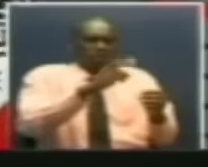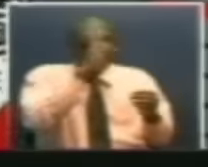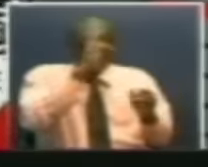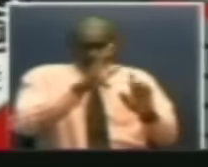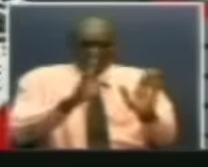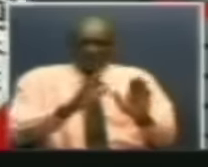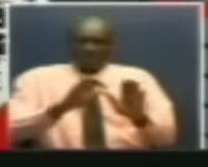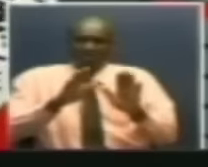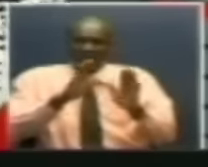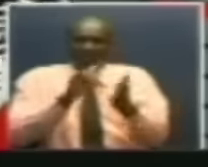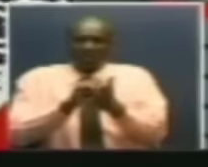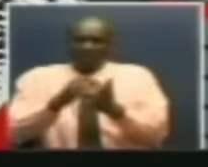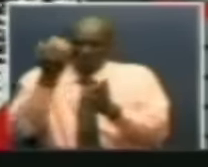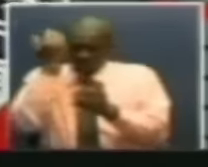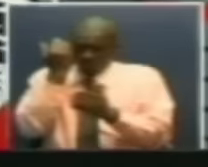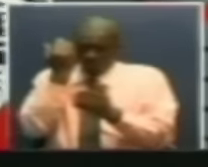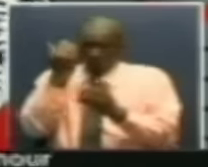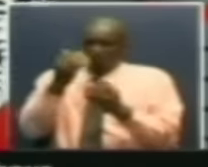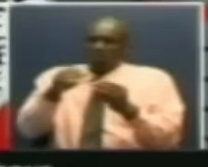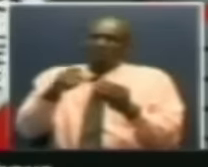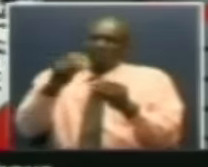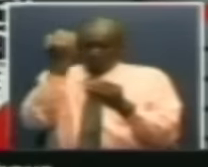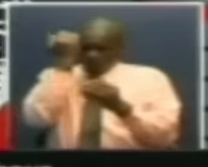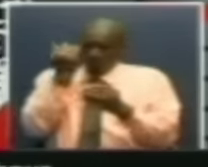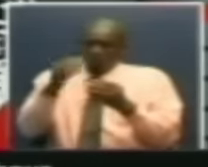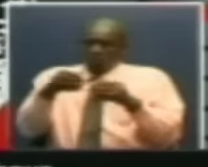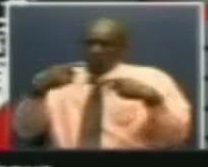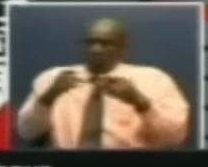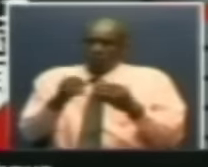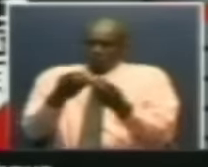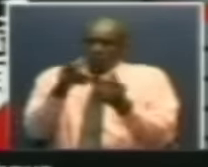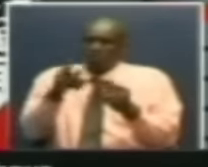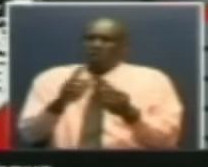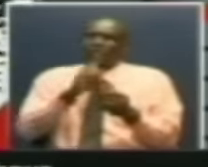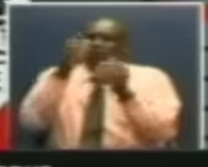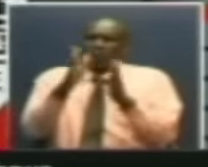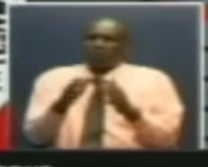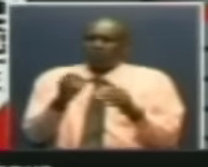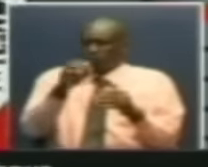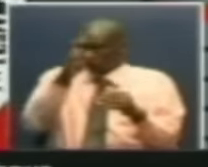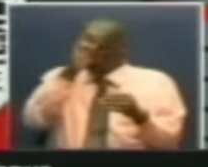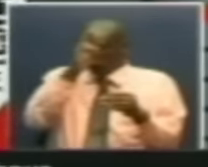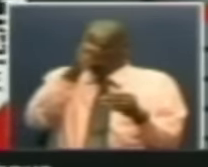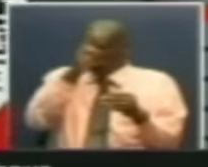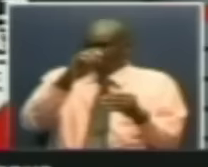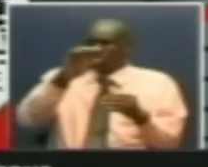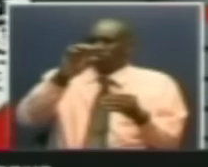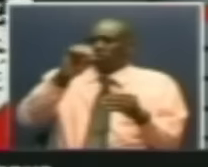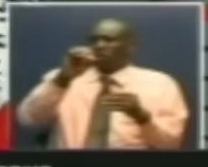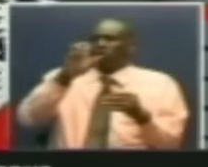leave it down to the judicial system's hands to actually deal with the issue. Thank you so much, the spokesperson for the police, Charles Owino,